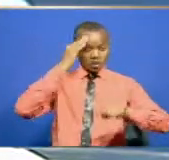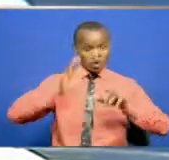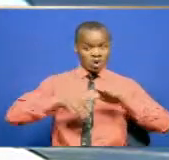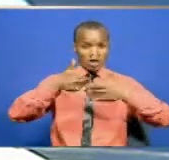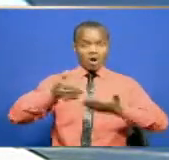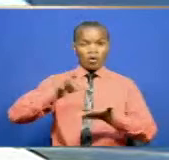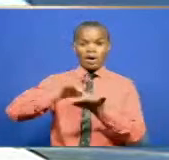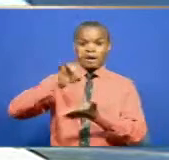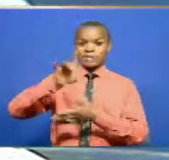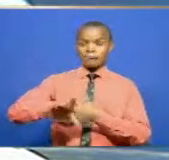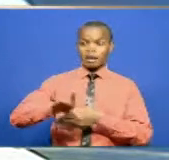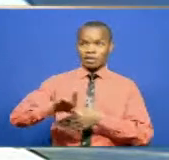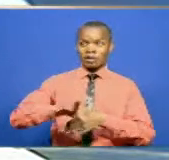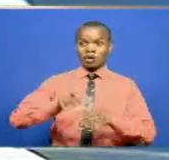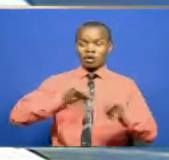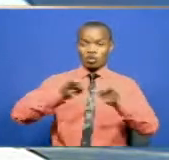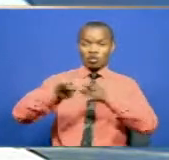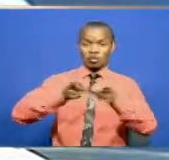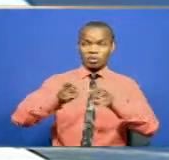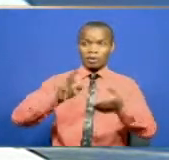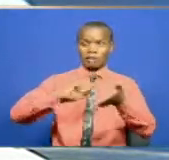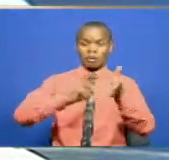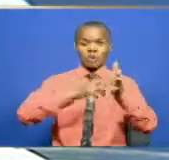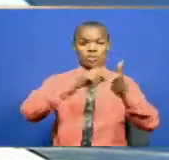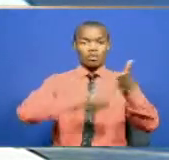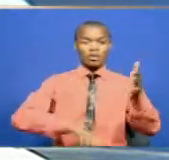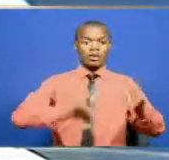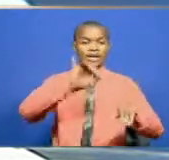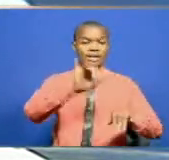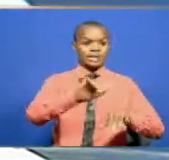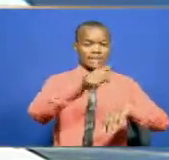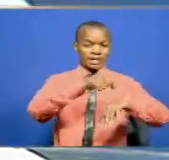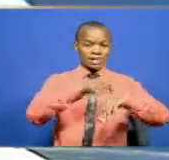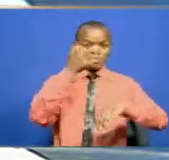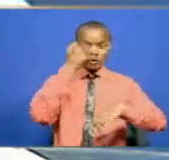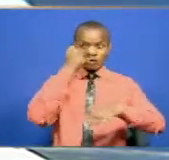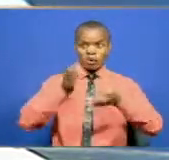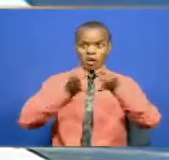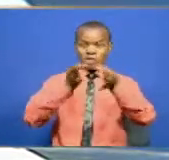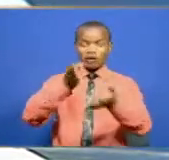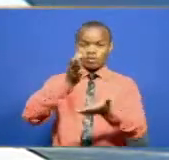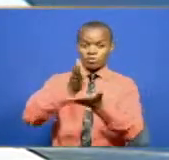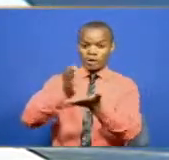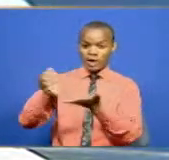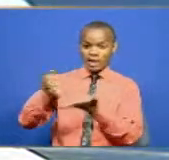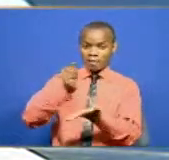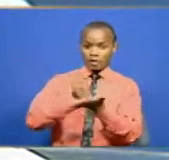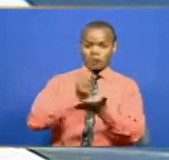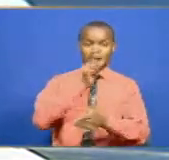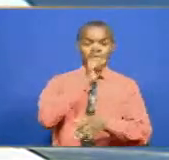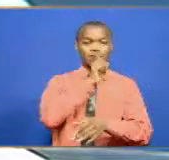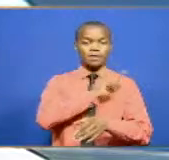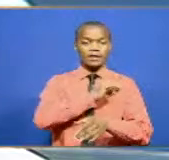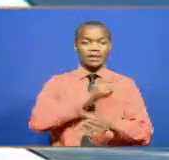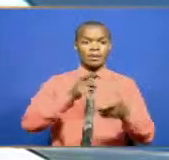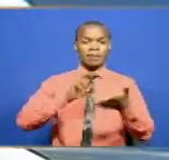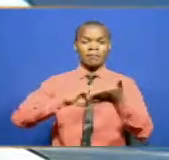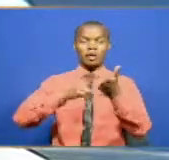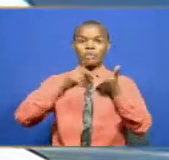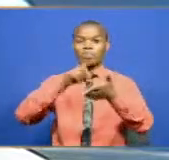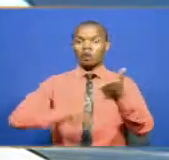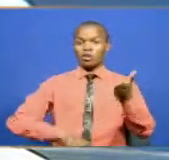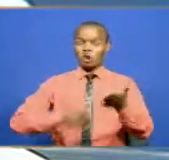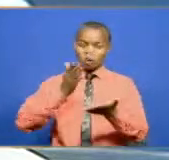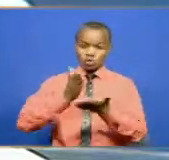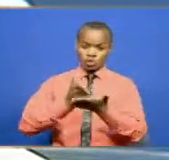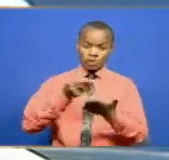this disease is to manage. This means staying at home. If you are self-employed, that's loss of income. If you are